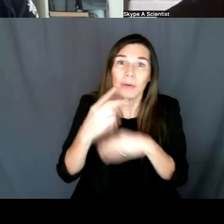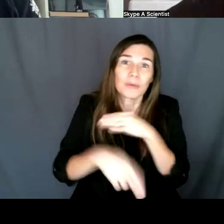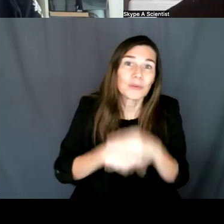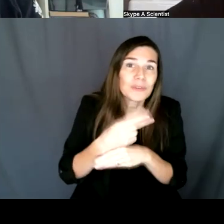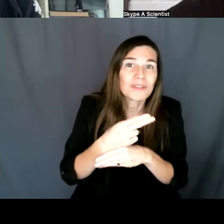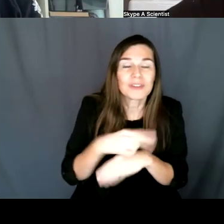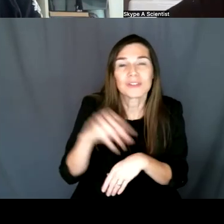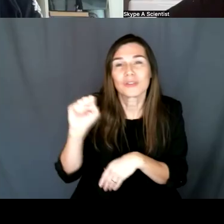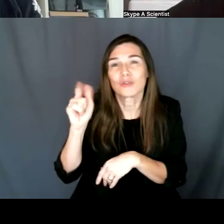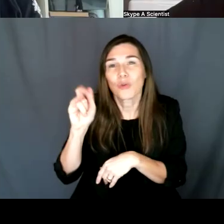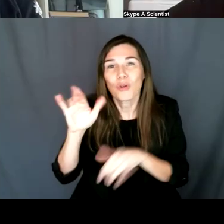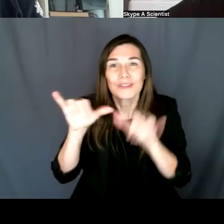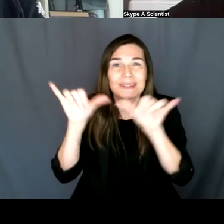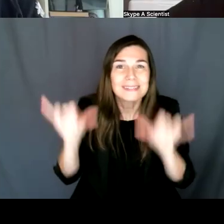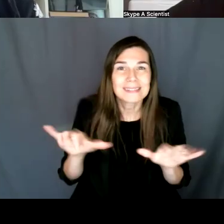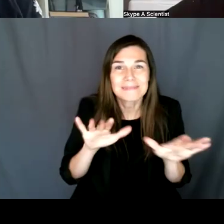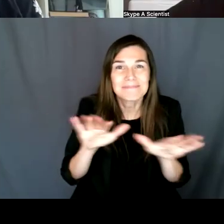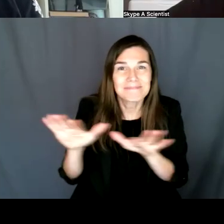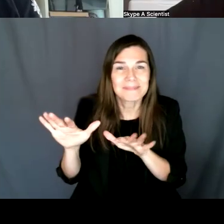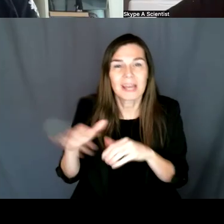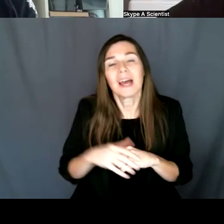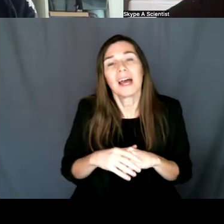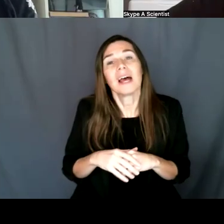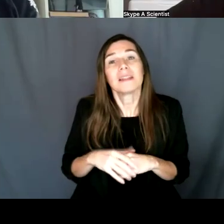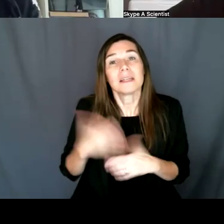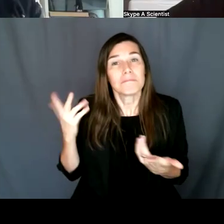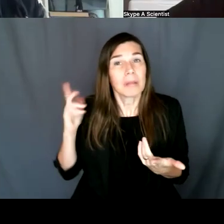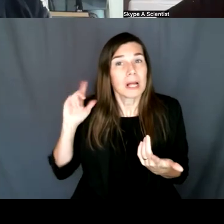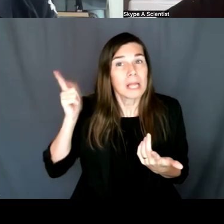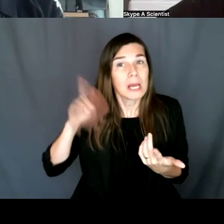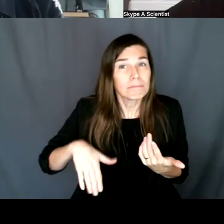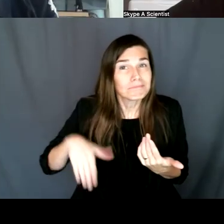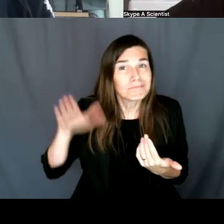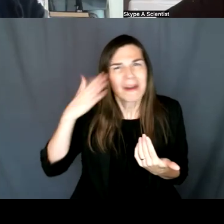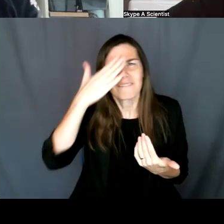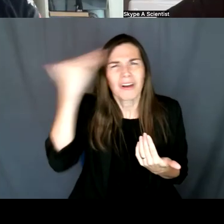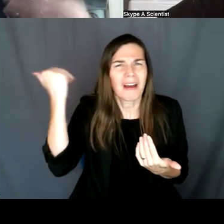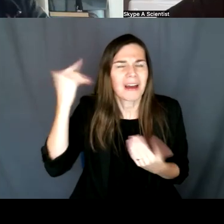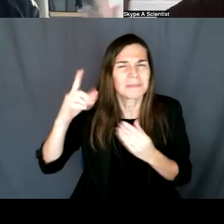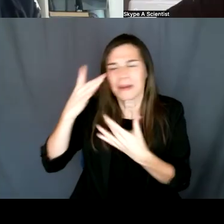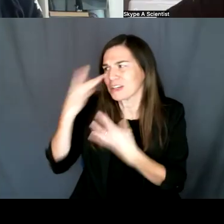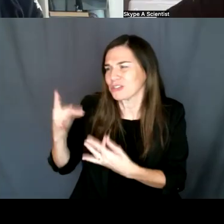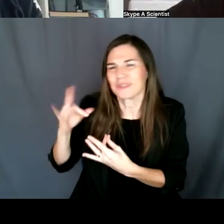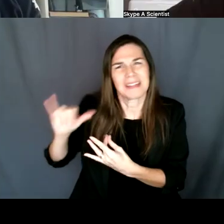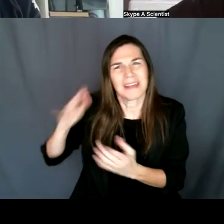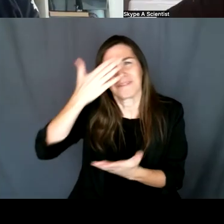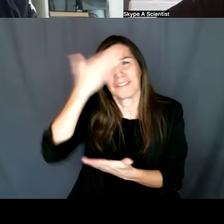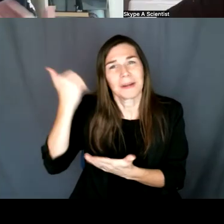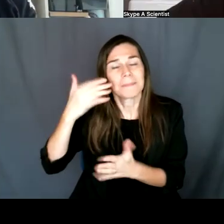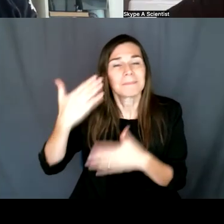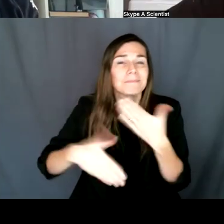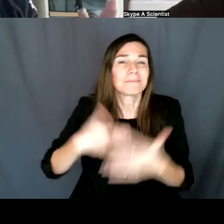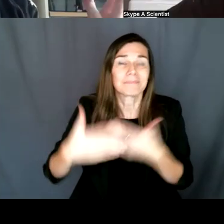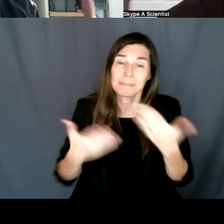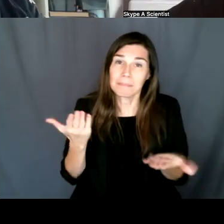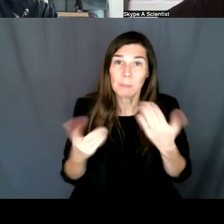system. But I kind of forgot about that interest for a very long time. Maybe some of the people here have the